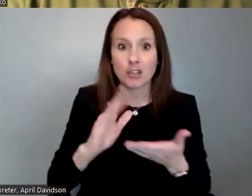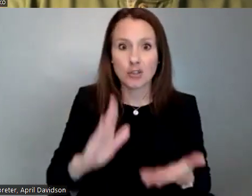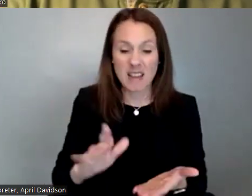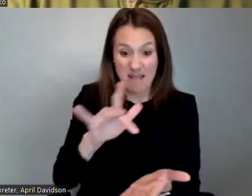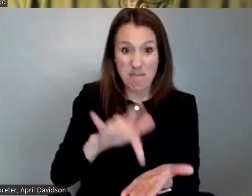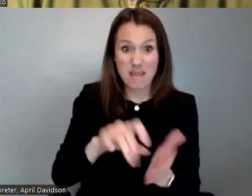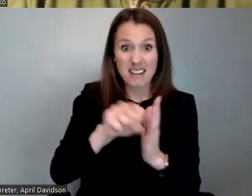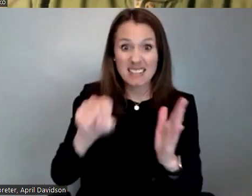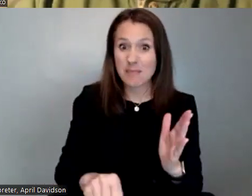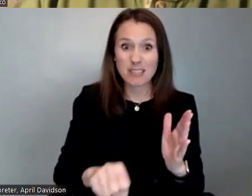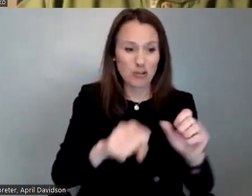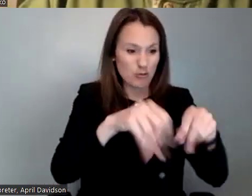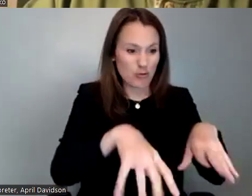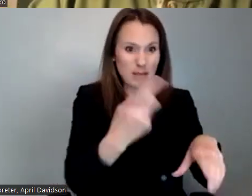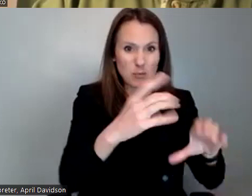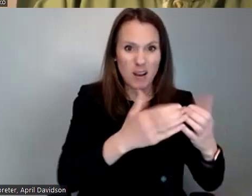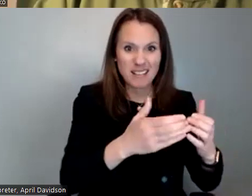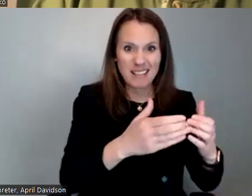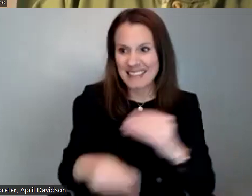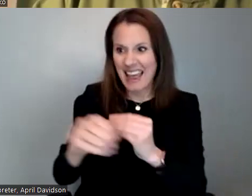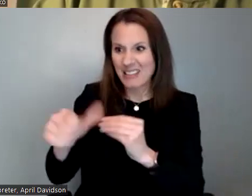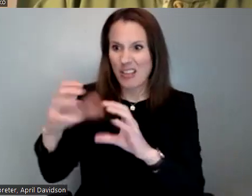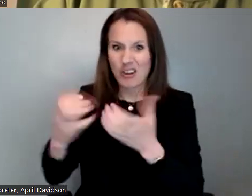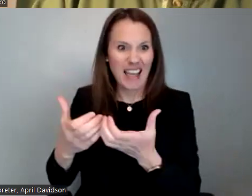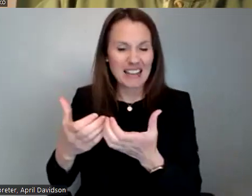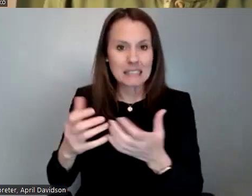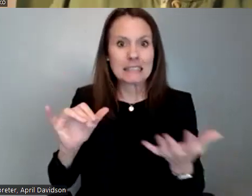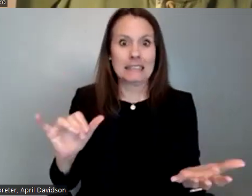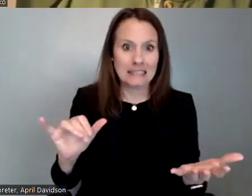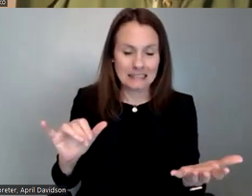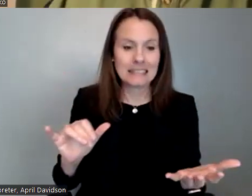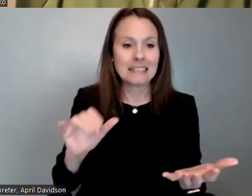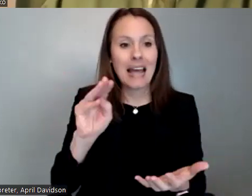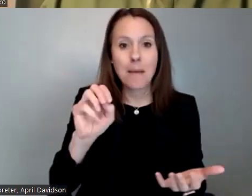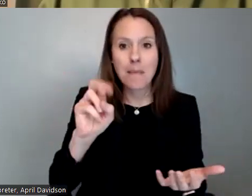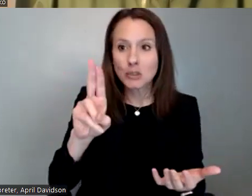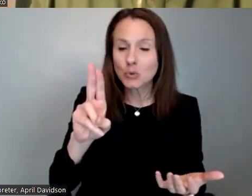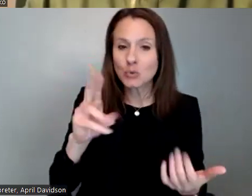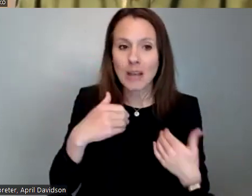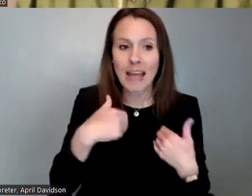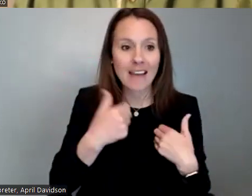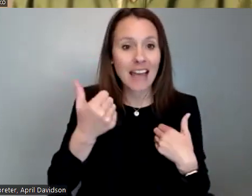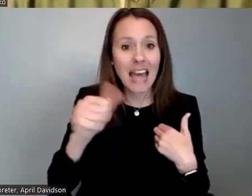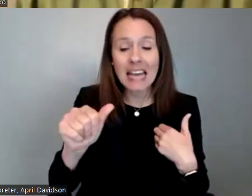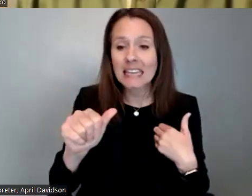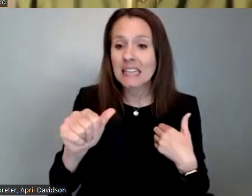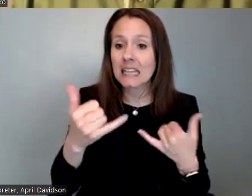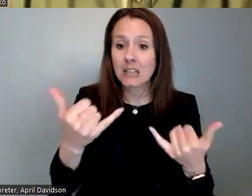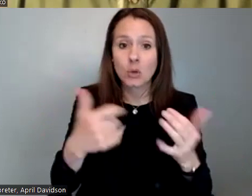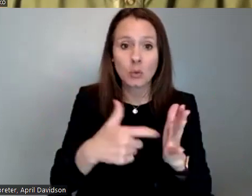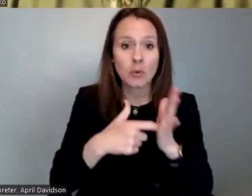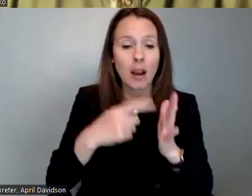middle of the semester? That is a great question. And does MSU administration have any existing requirements